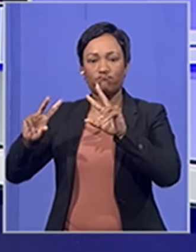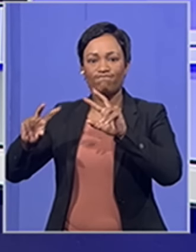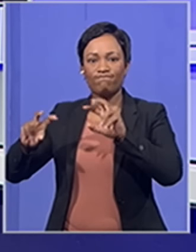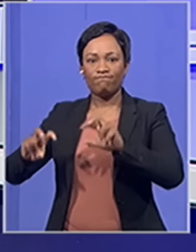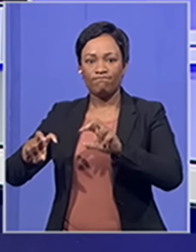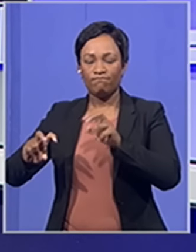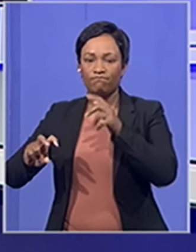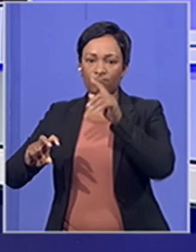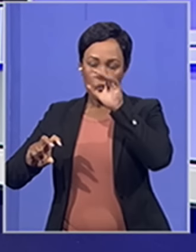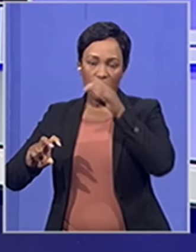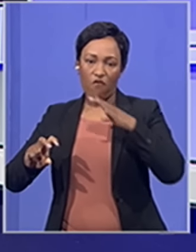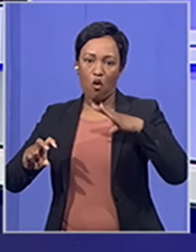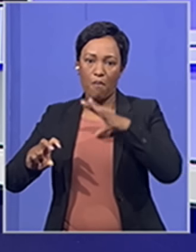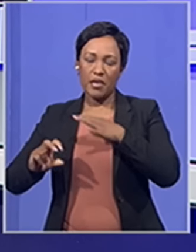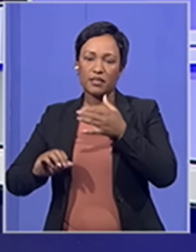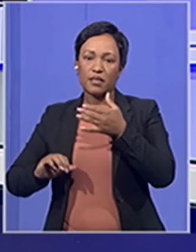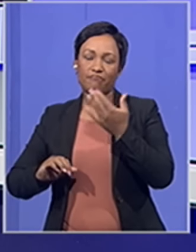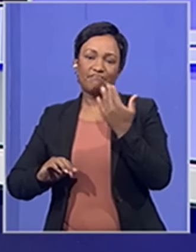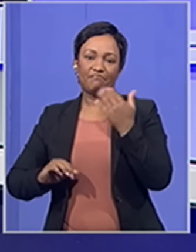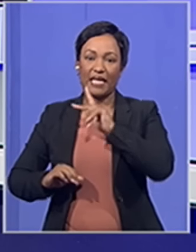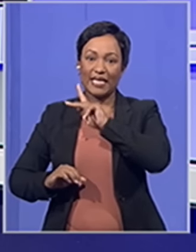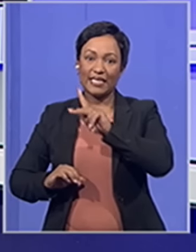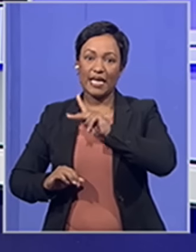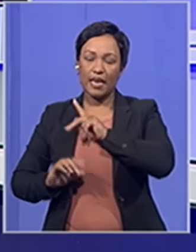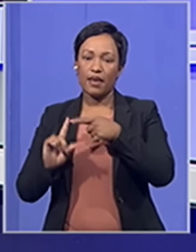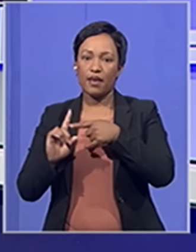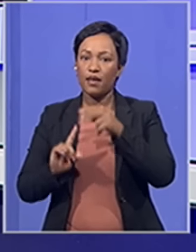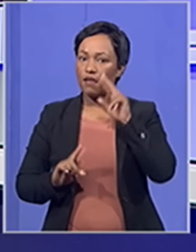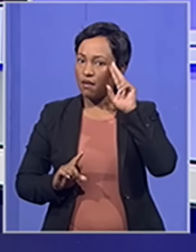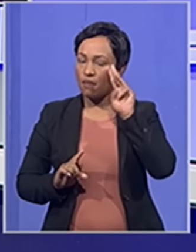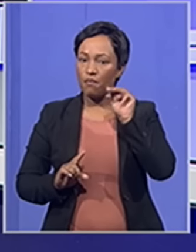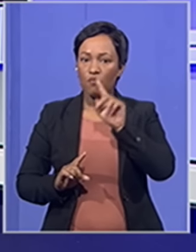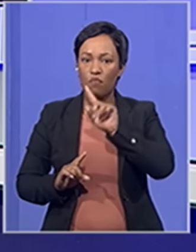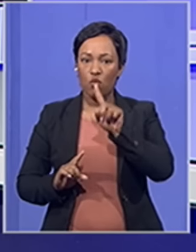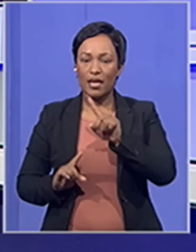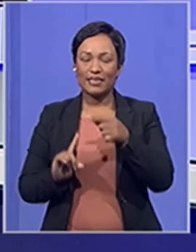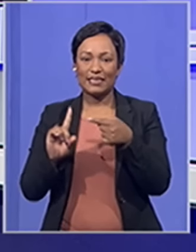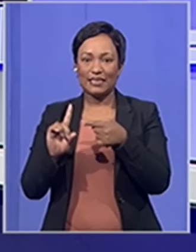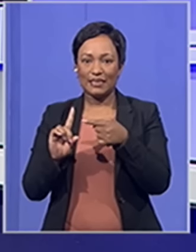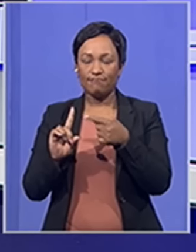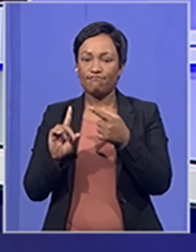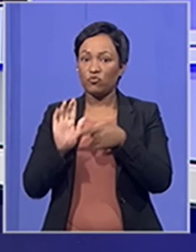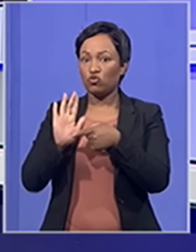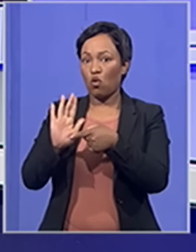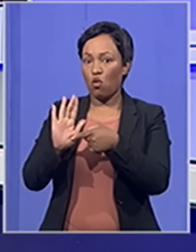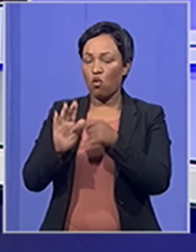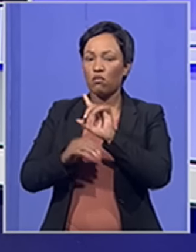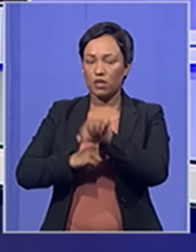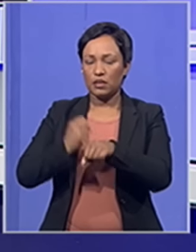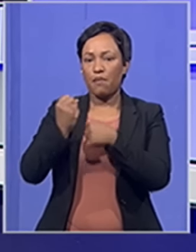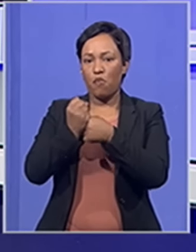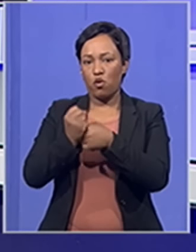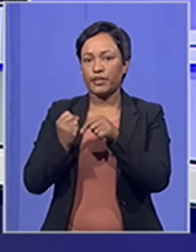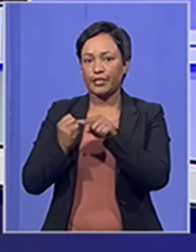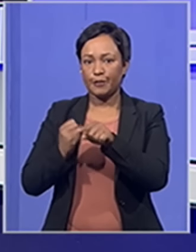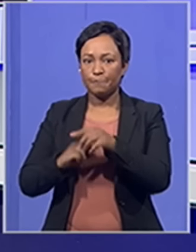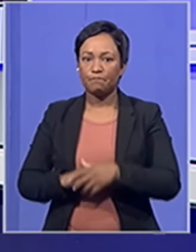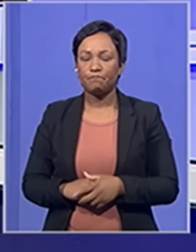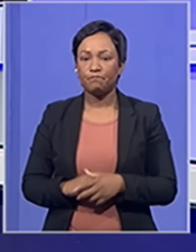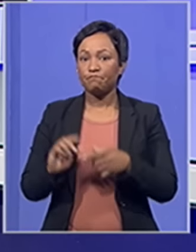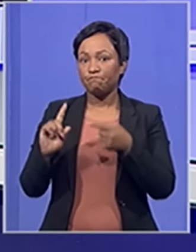mo komishenara wa sepodisi kwa KwaZulu-Natal Lieutenant General Nhlanhla Mkhwanazi go supa ke mo kgatlhanong o kaile